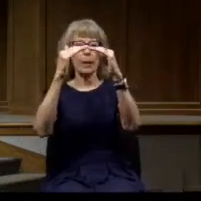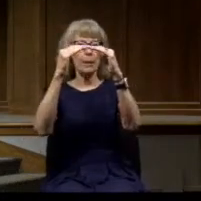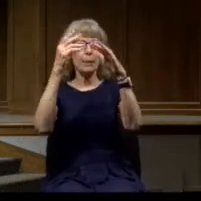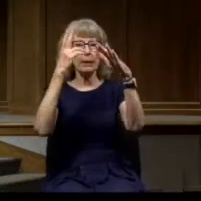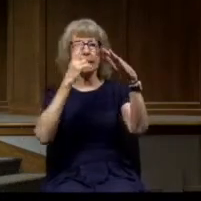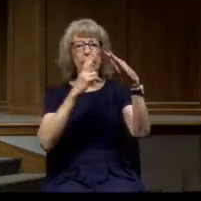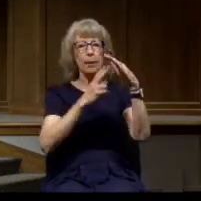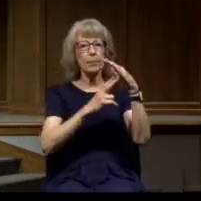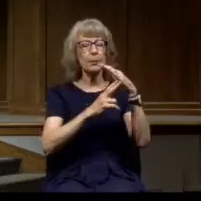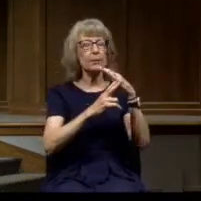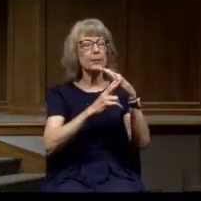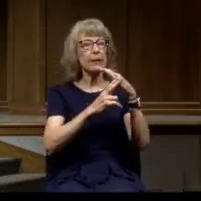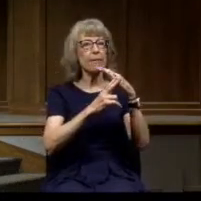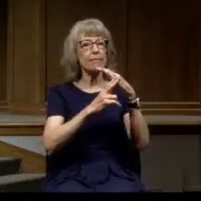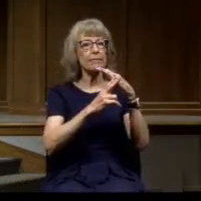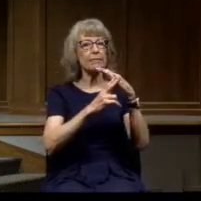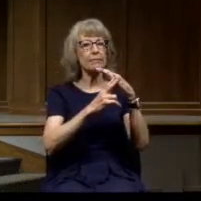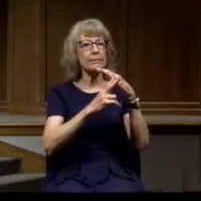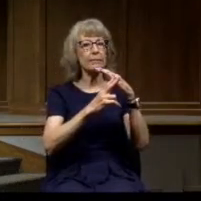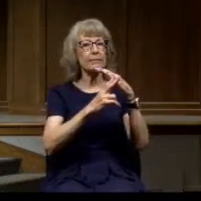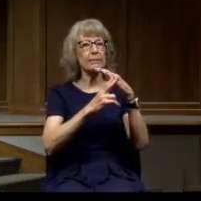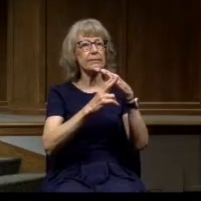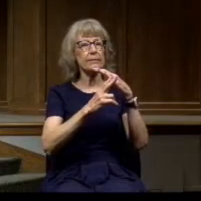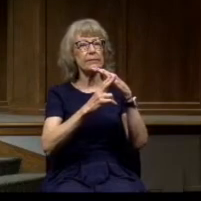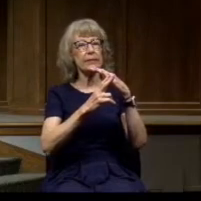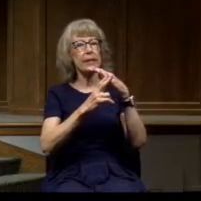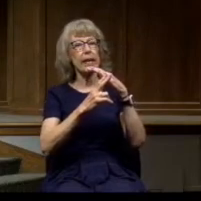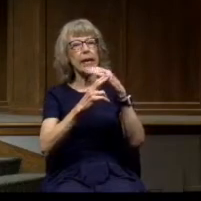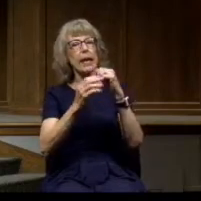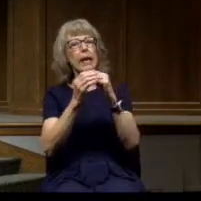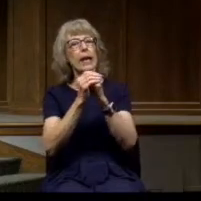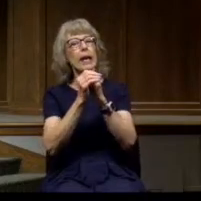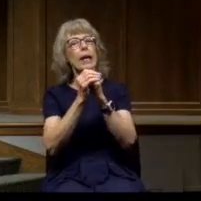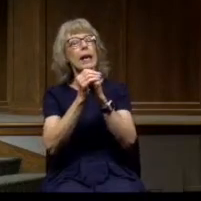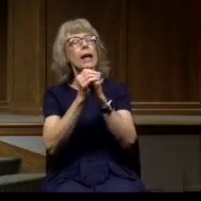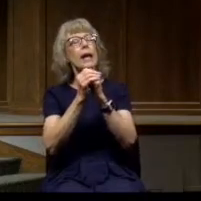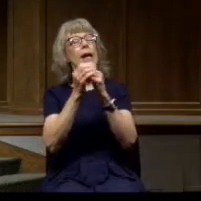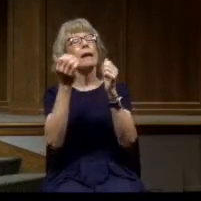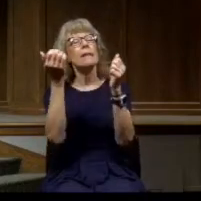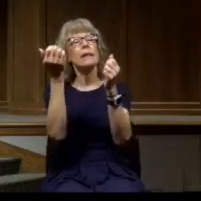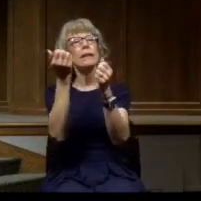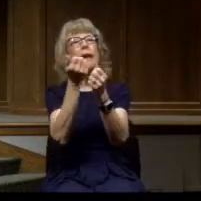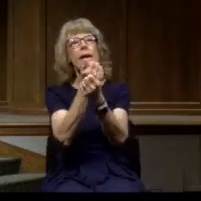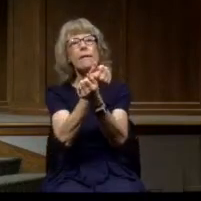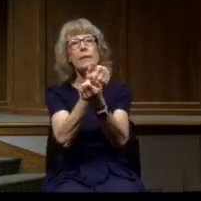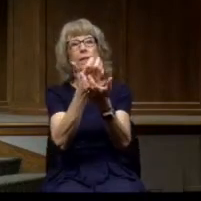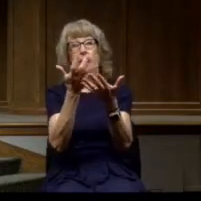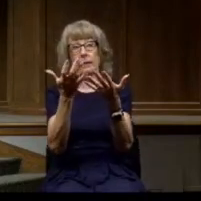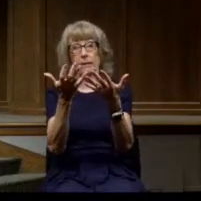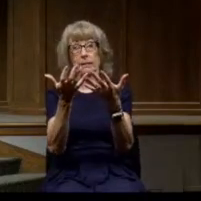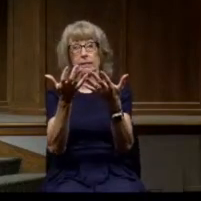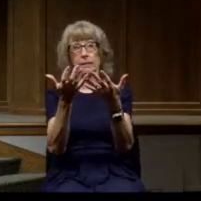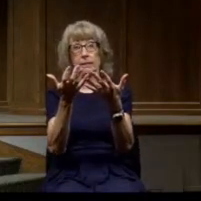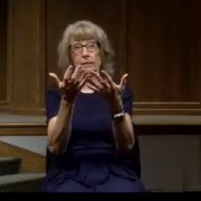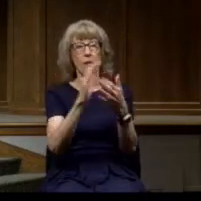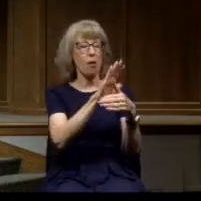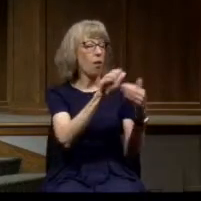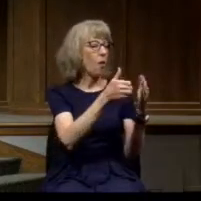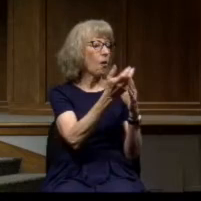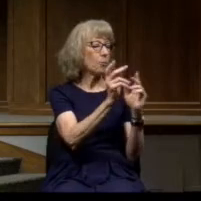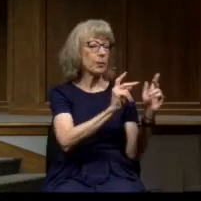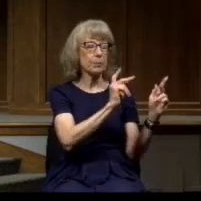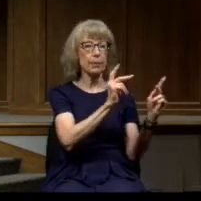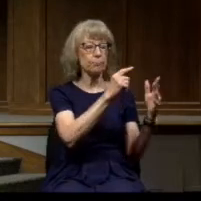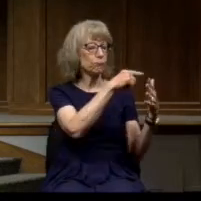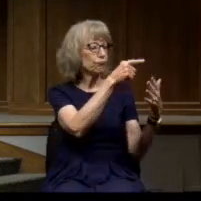every knee in heaven and on earth and under the earth bowing before the name of King Jesus. It's this incredible piece of